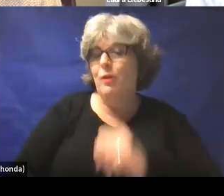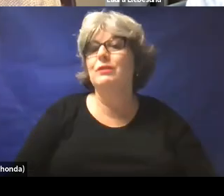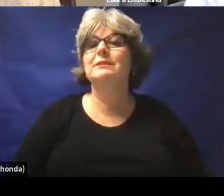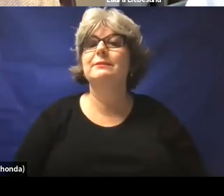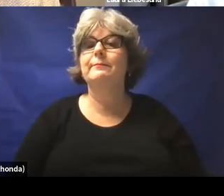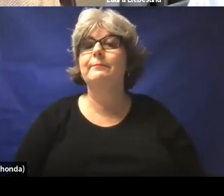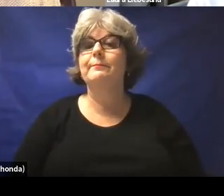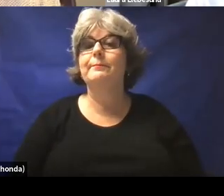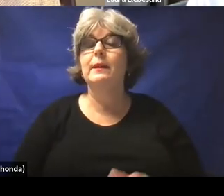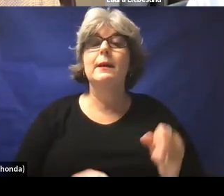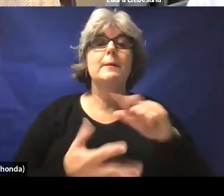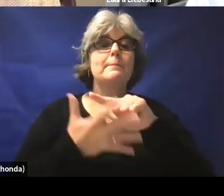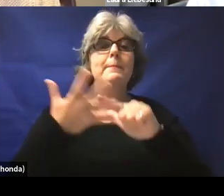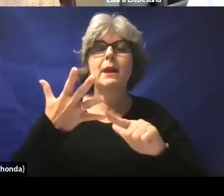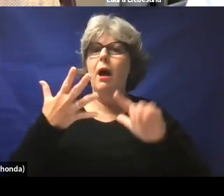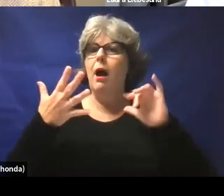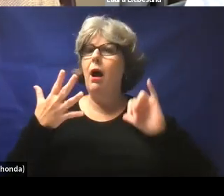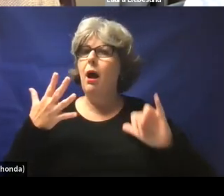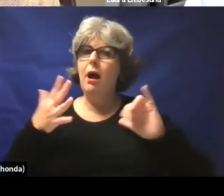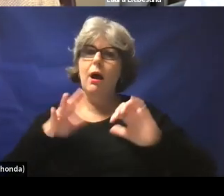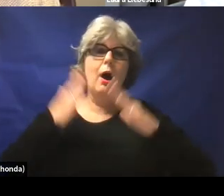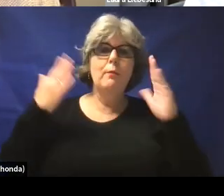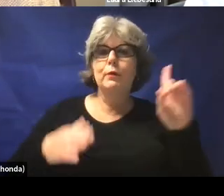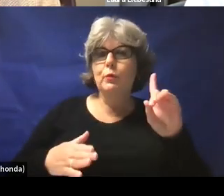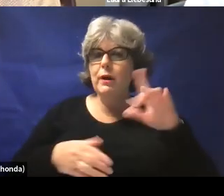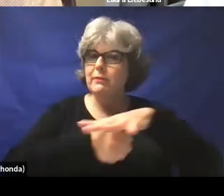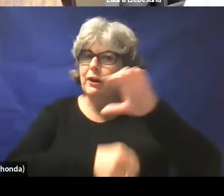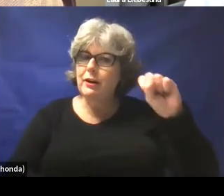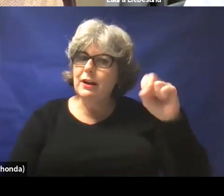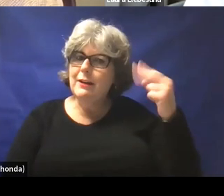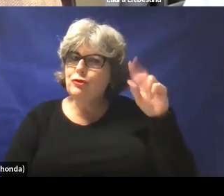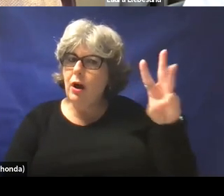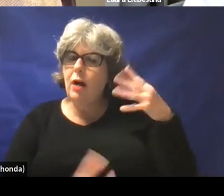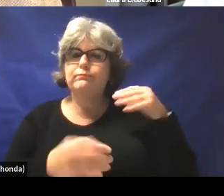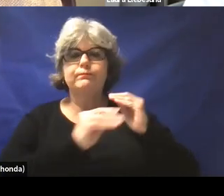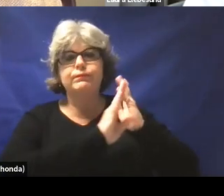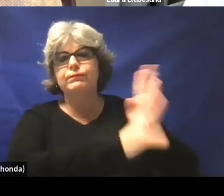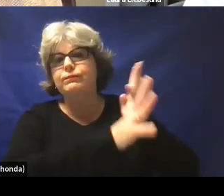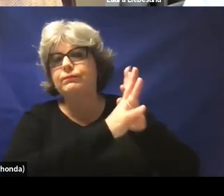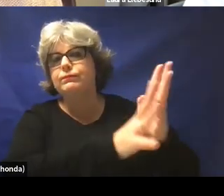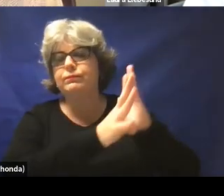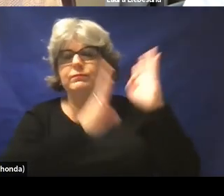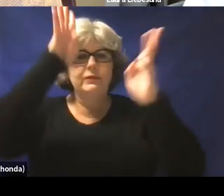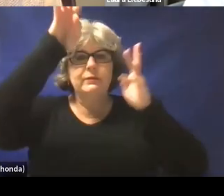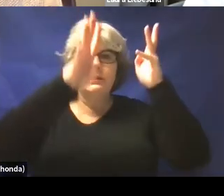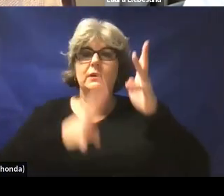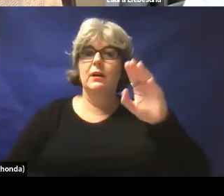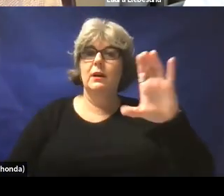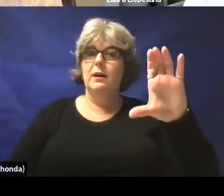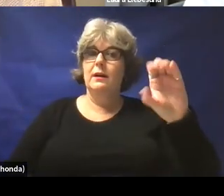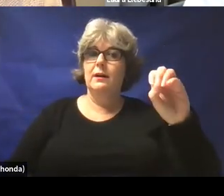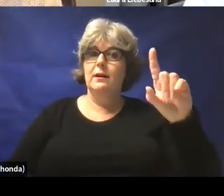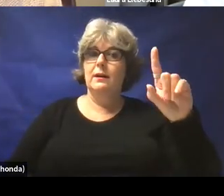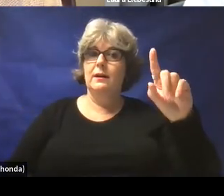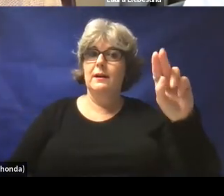And a lot of these bars really started to open up in Shaw, and Shaw became a center of kind of innovative cocktails. The Columbia Room itself